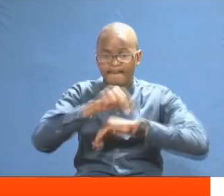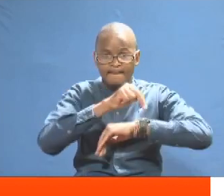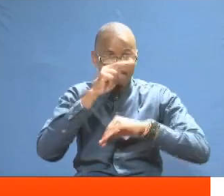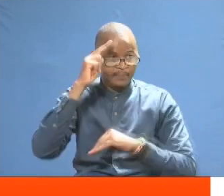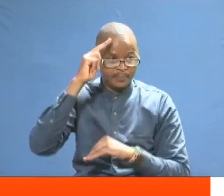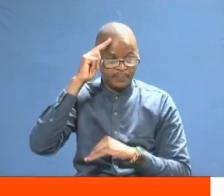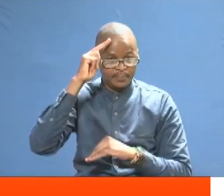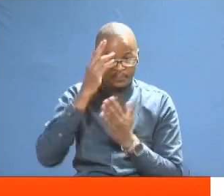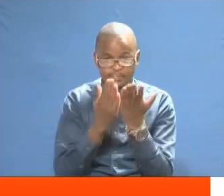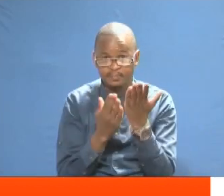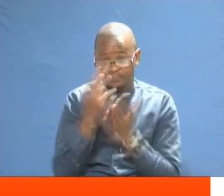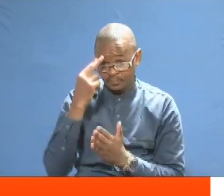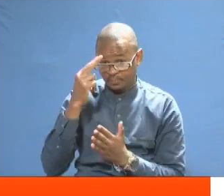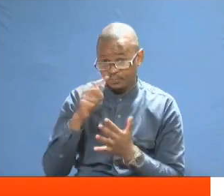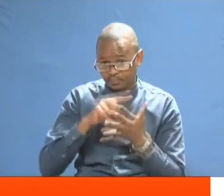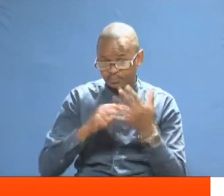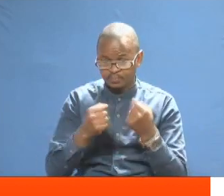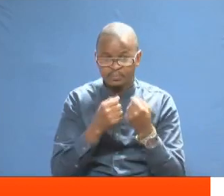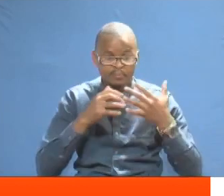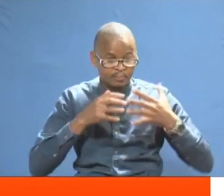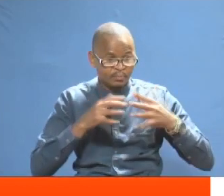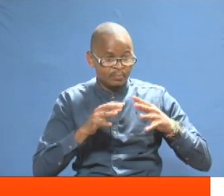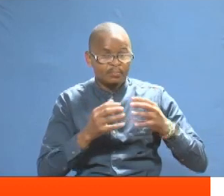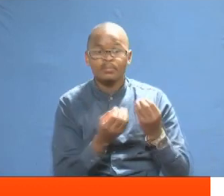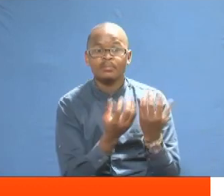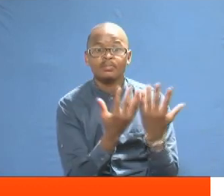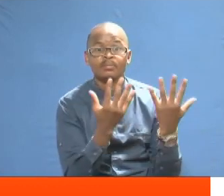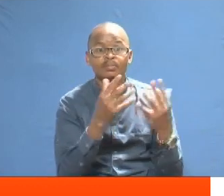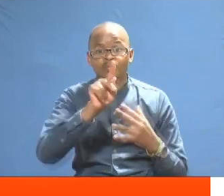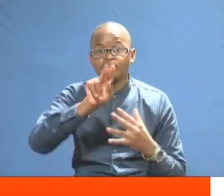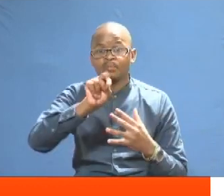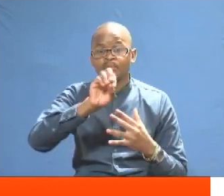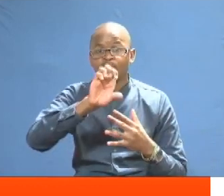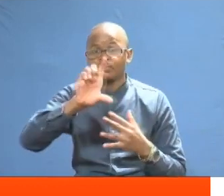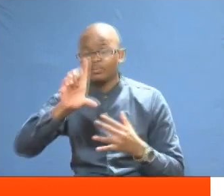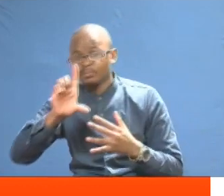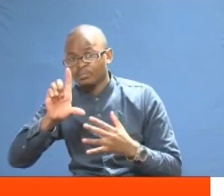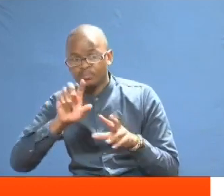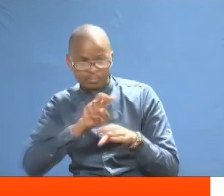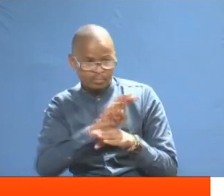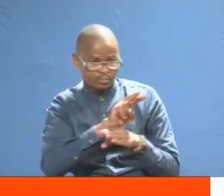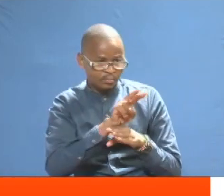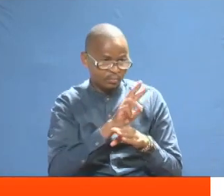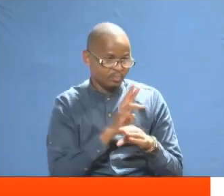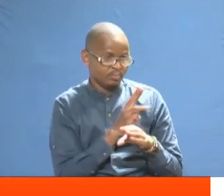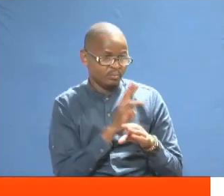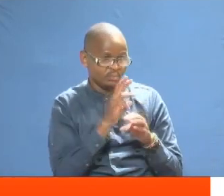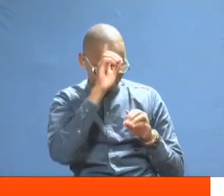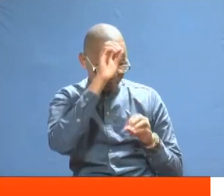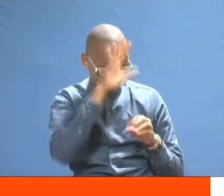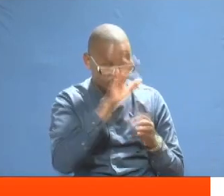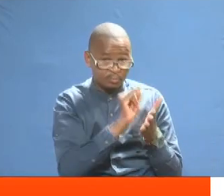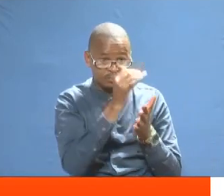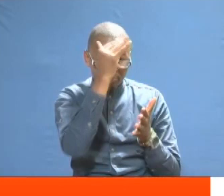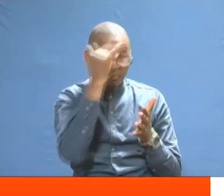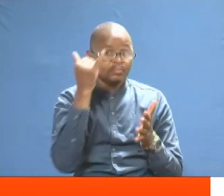Police Service. And you saw what happened when people were lighting tires in Kendall Muranga. They were supervising. So we are worried because, and that is